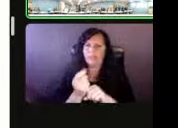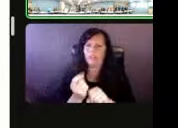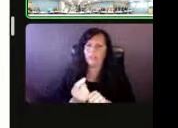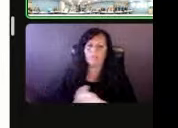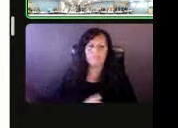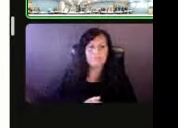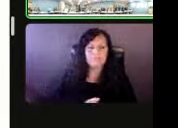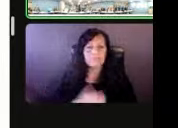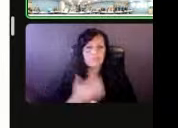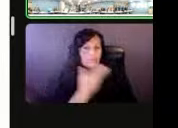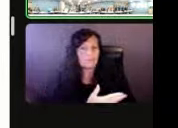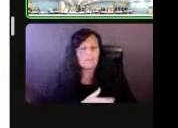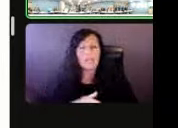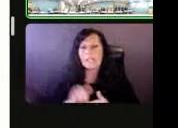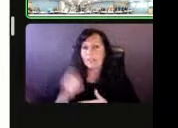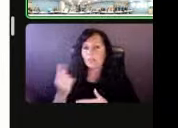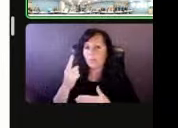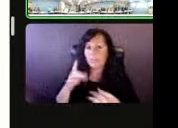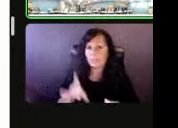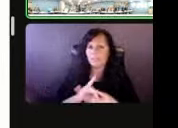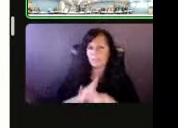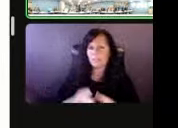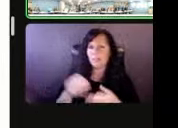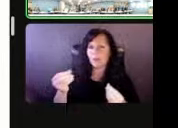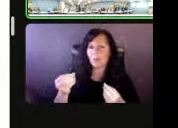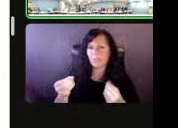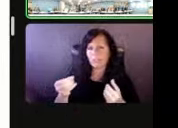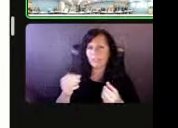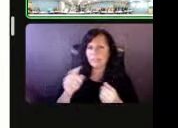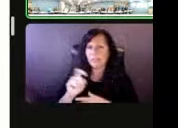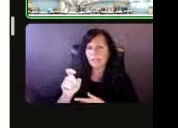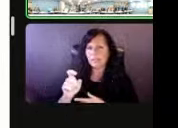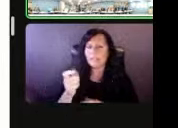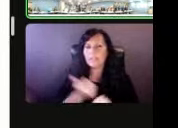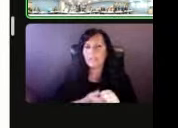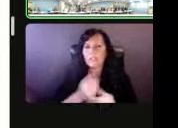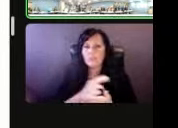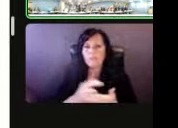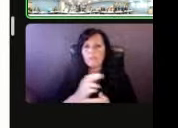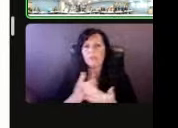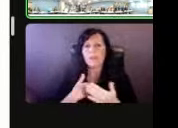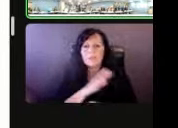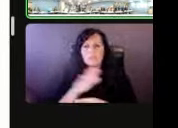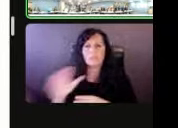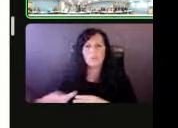And that's just for property taxes. Each revenue has its own assumption.